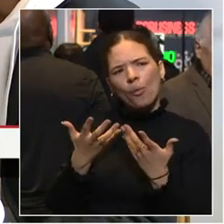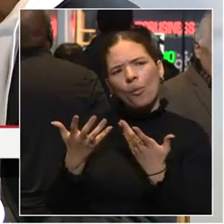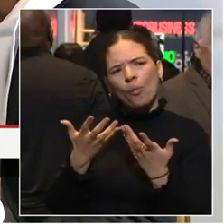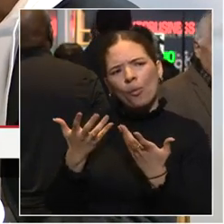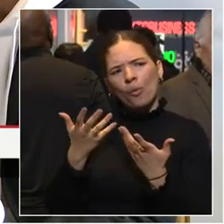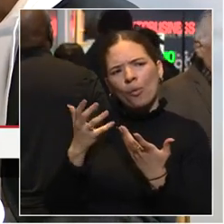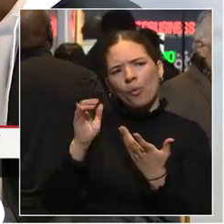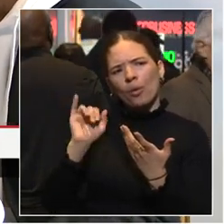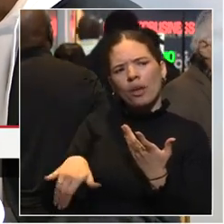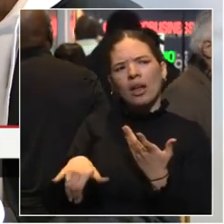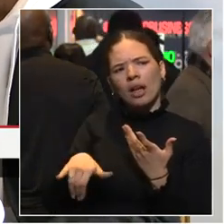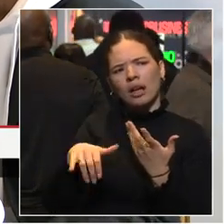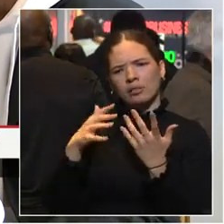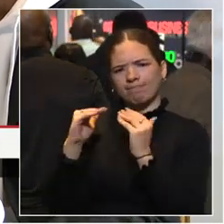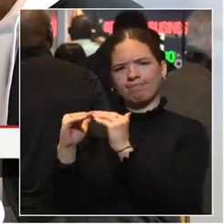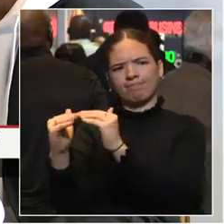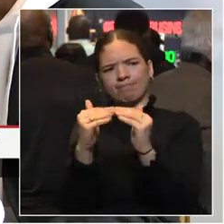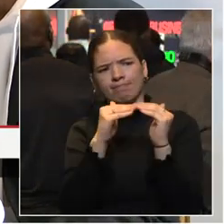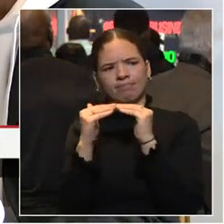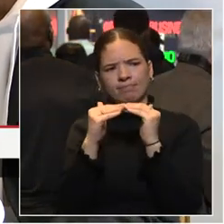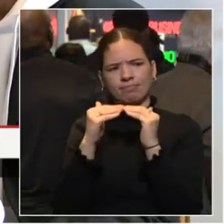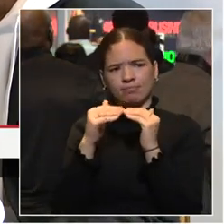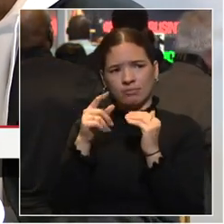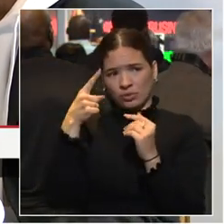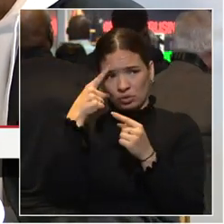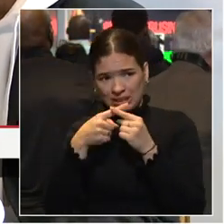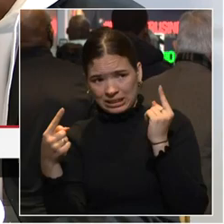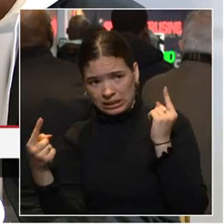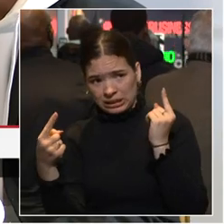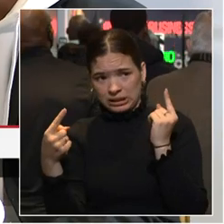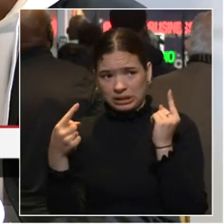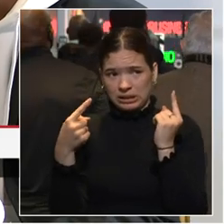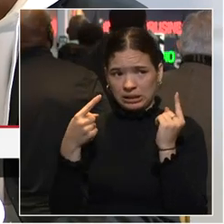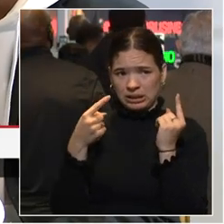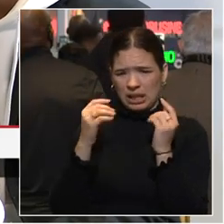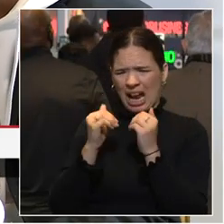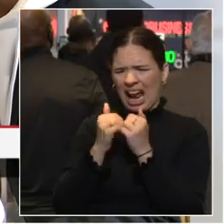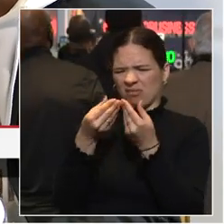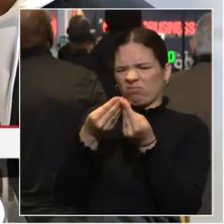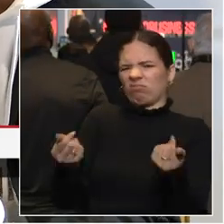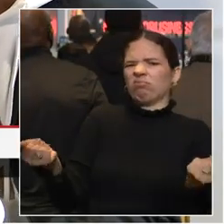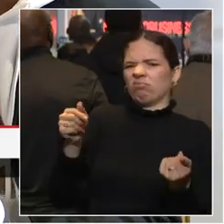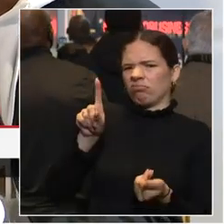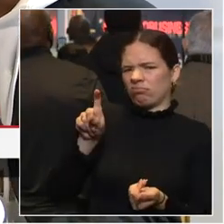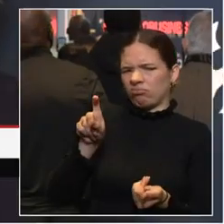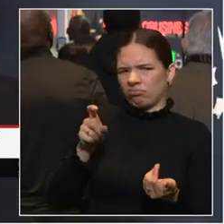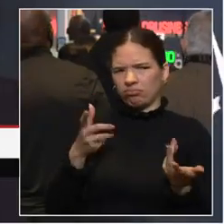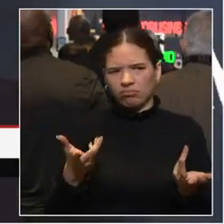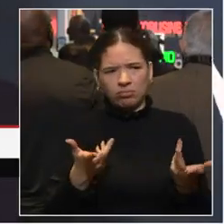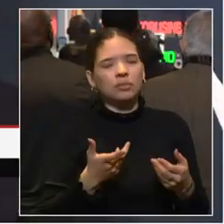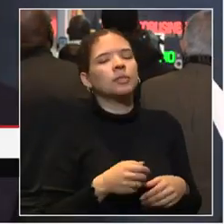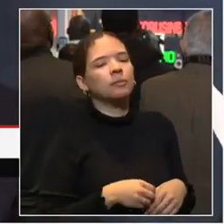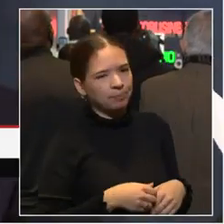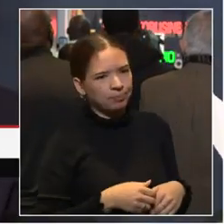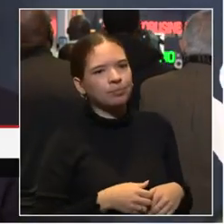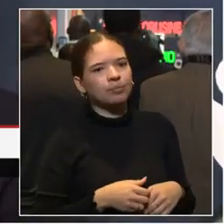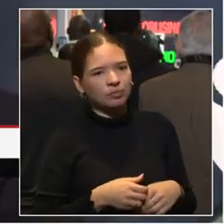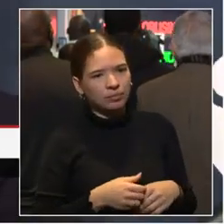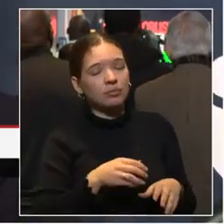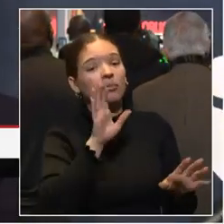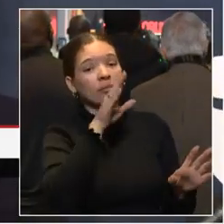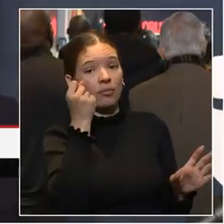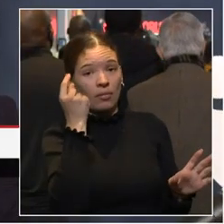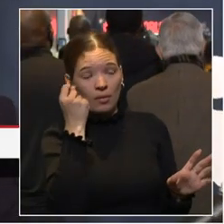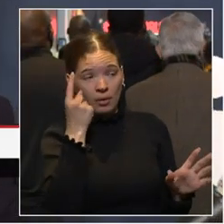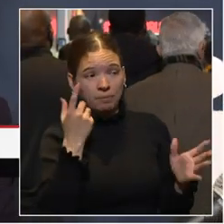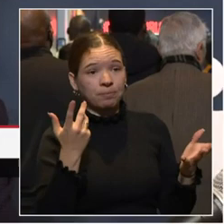in the workplace? Well, you have to be smart and I think